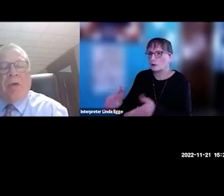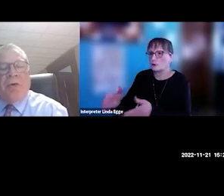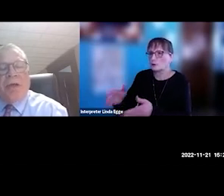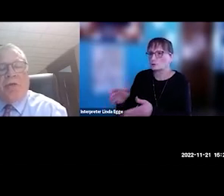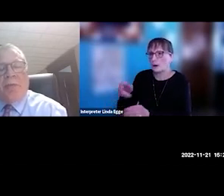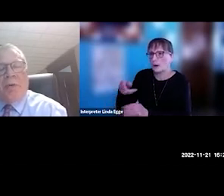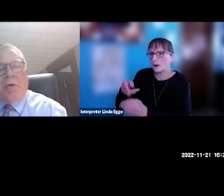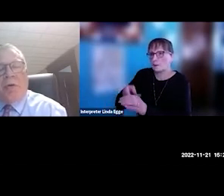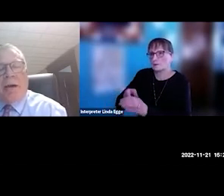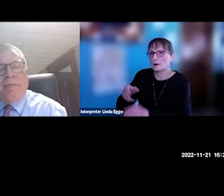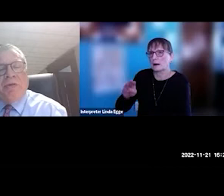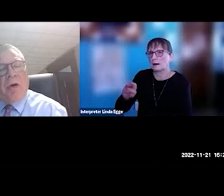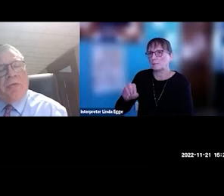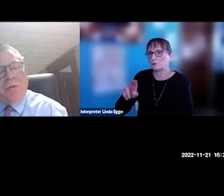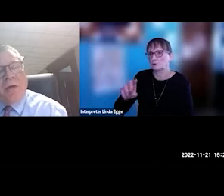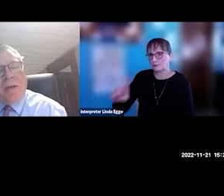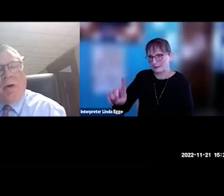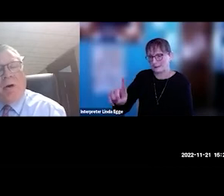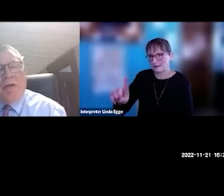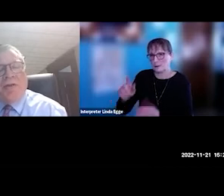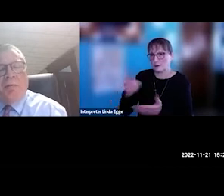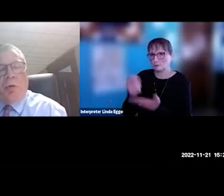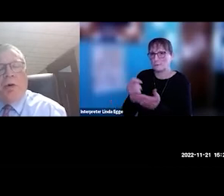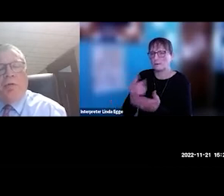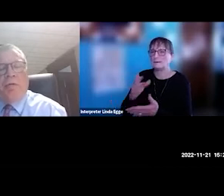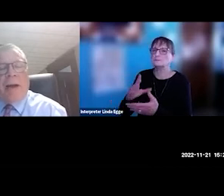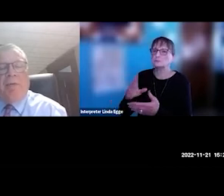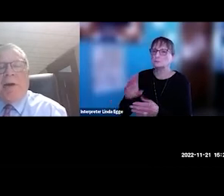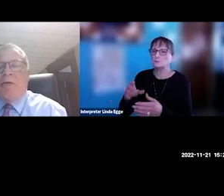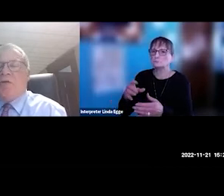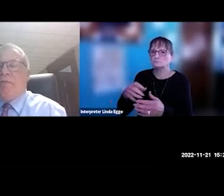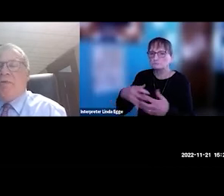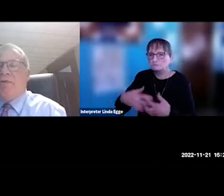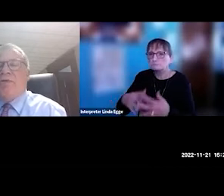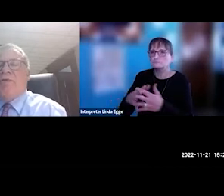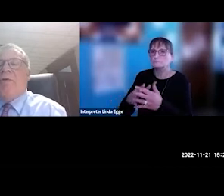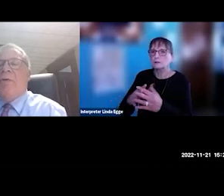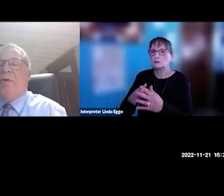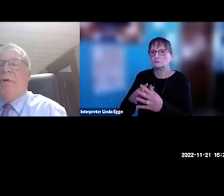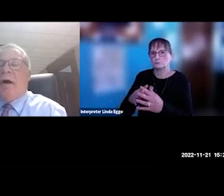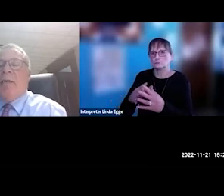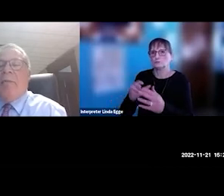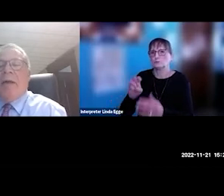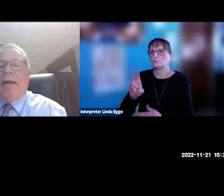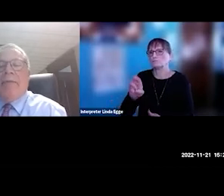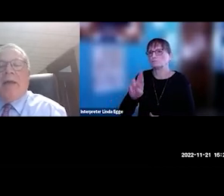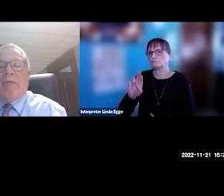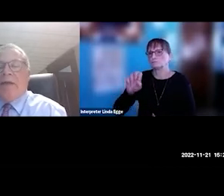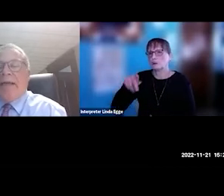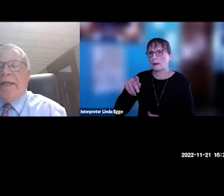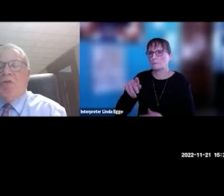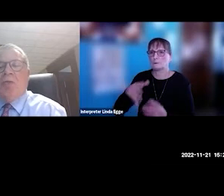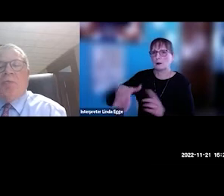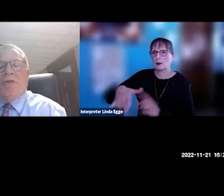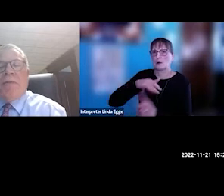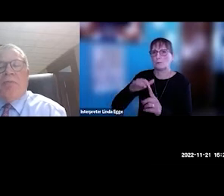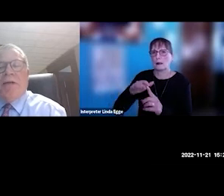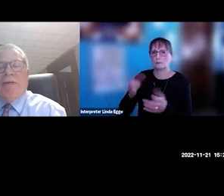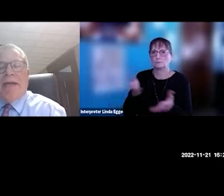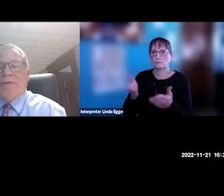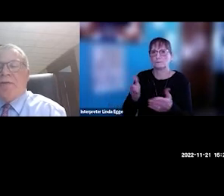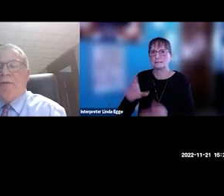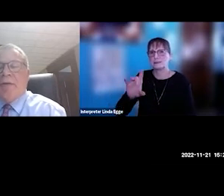of MOUD treatment programs to also take part in supportive wraparound services. And that was